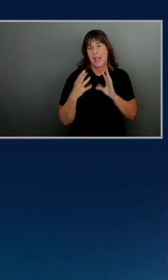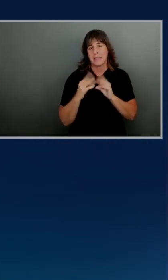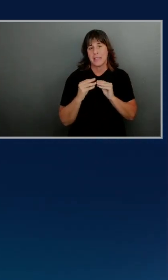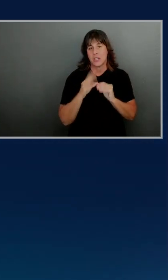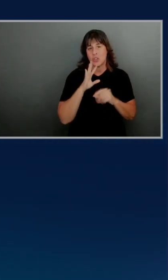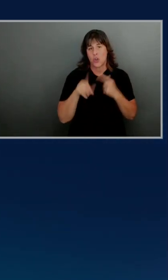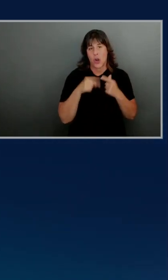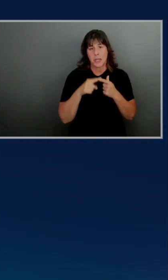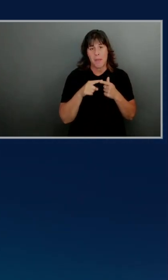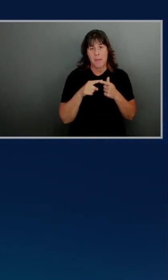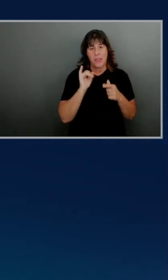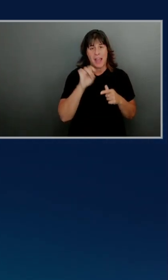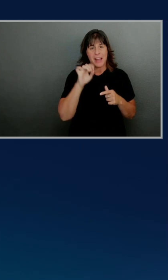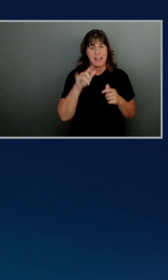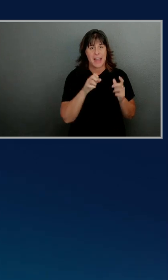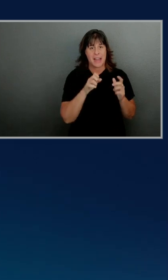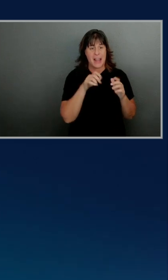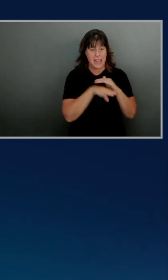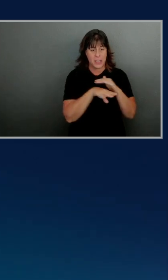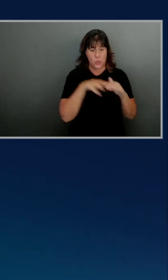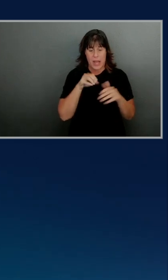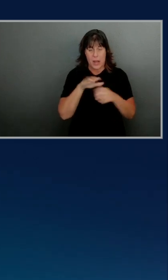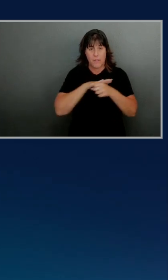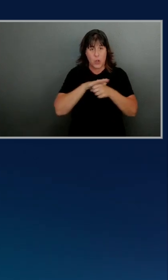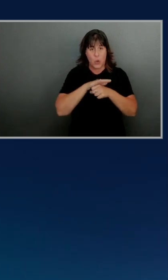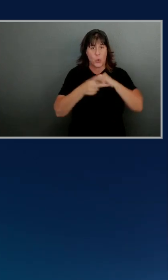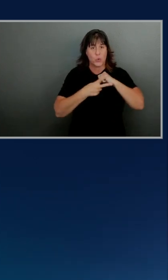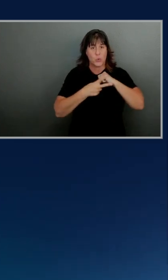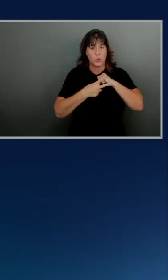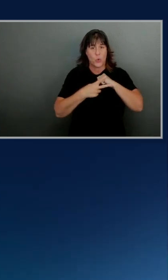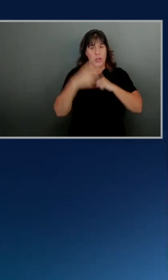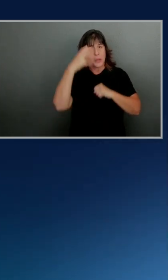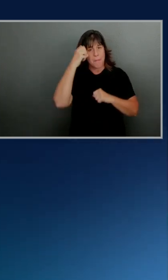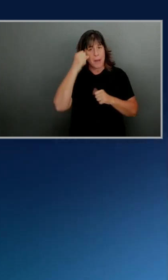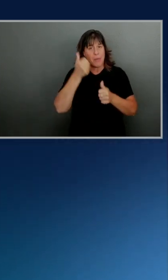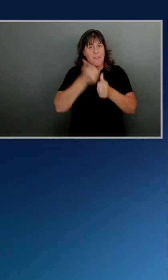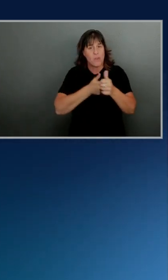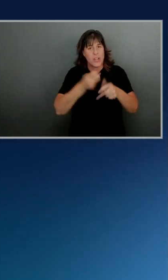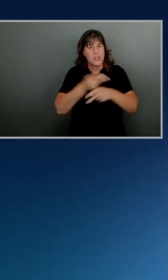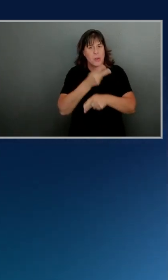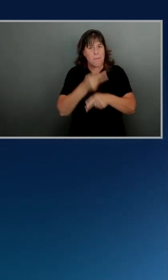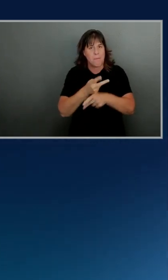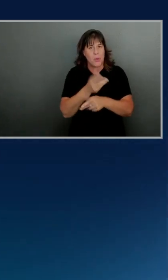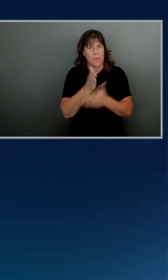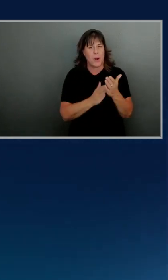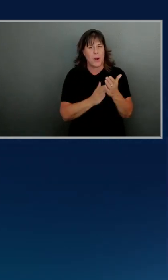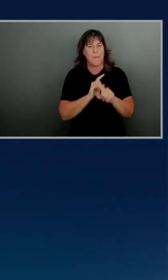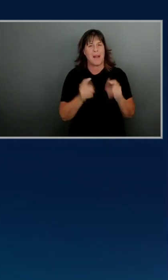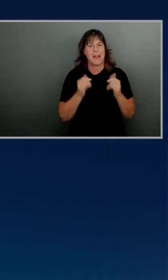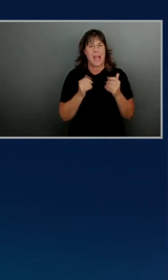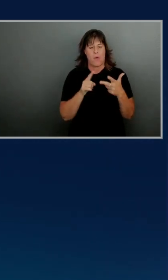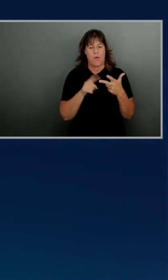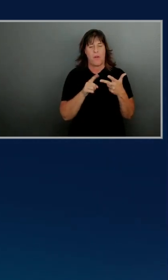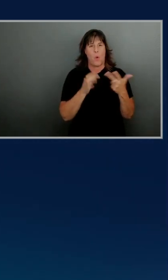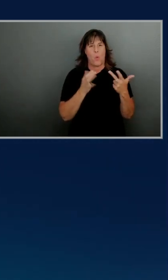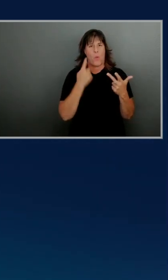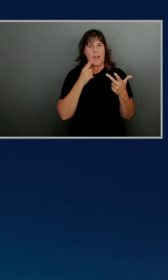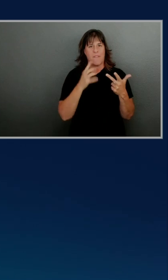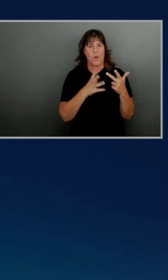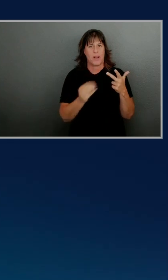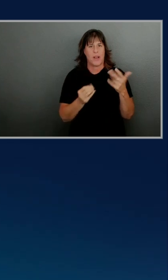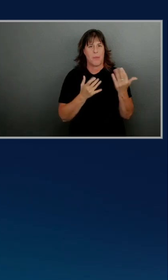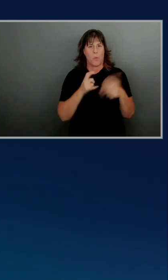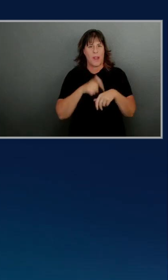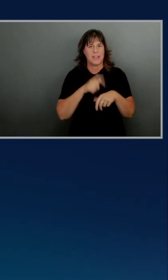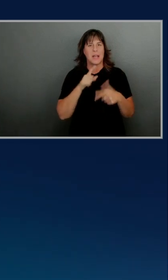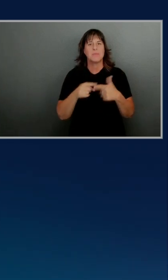the data into and out of local storage, local memory to each compute node, right? Well, waiting for those data copy wait times before you can start